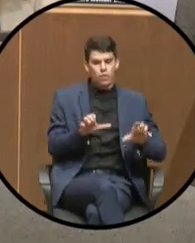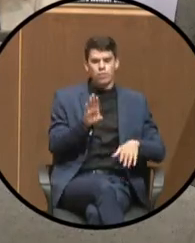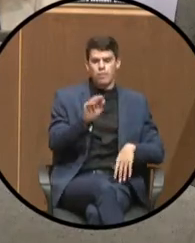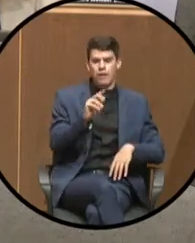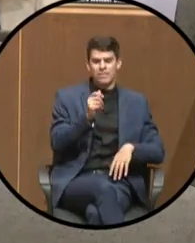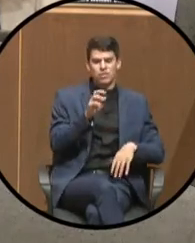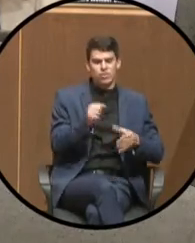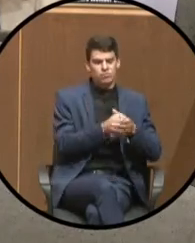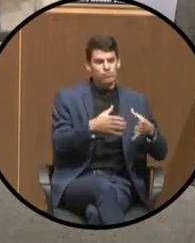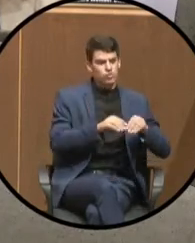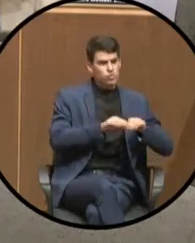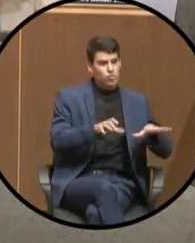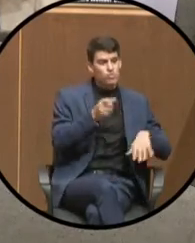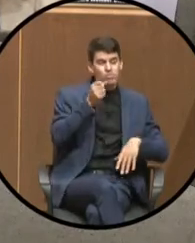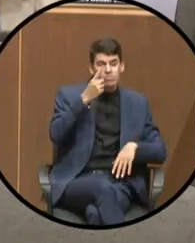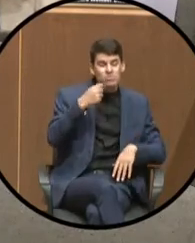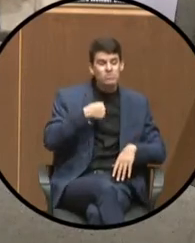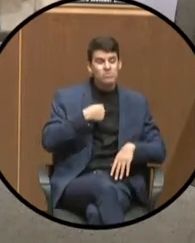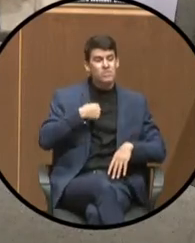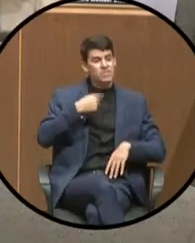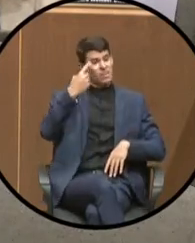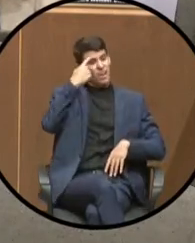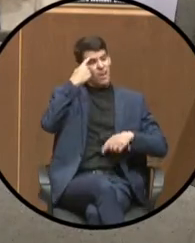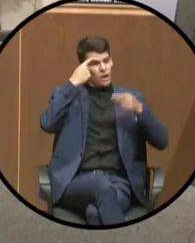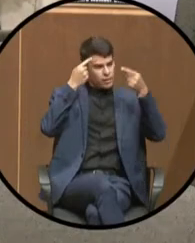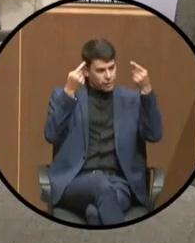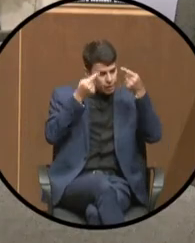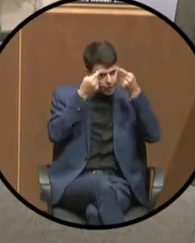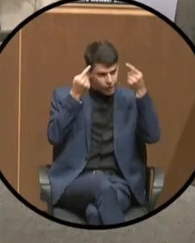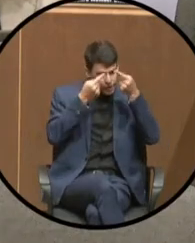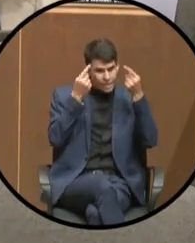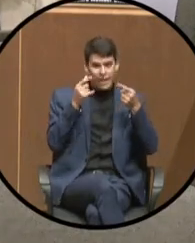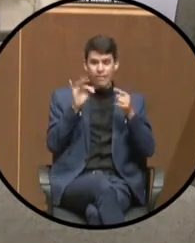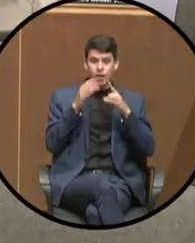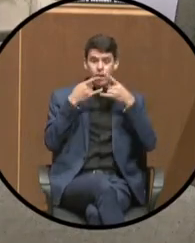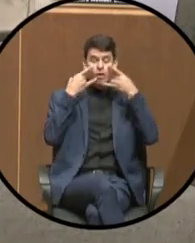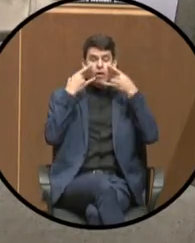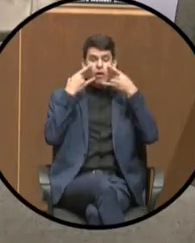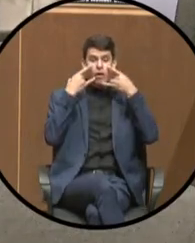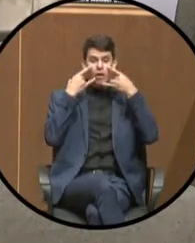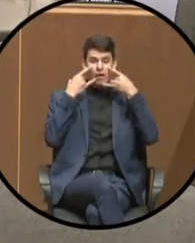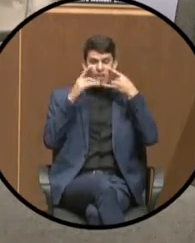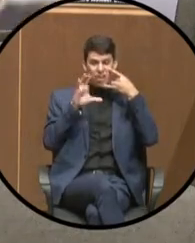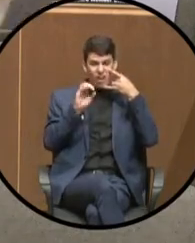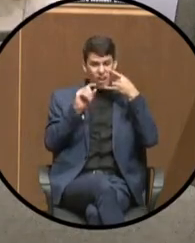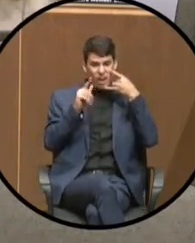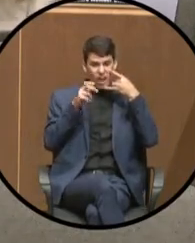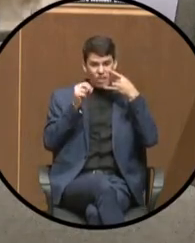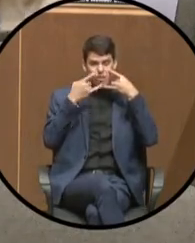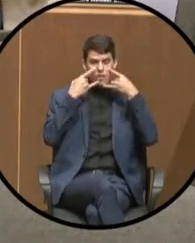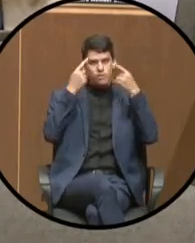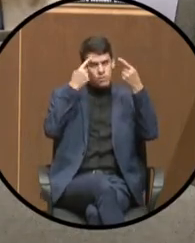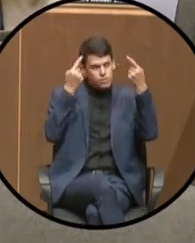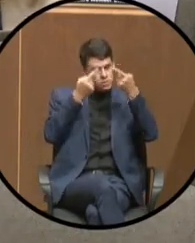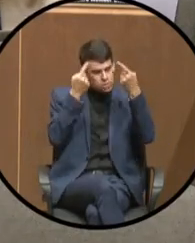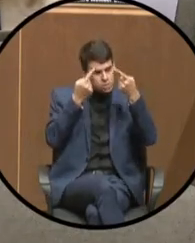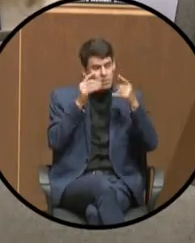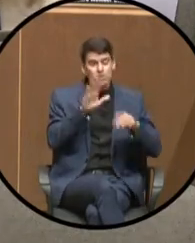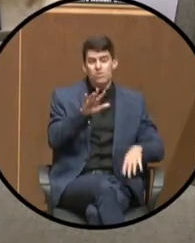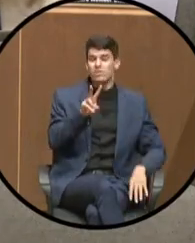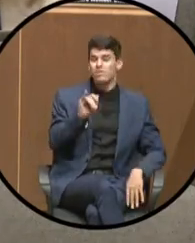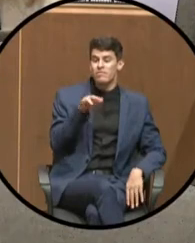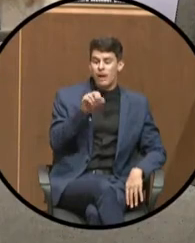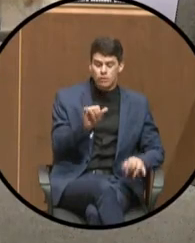get a severe headache in my forehead area whenever I have to wear this cotton mask. Viruses are also measured